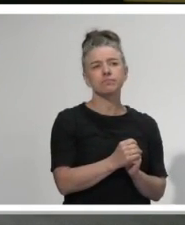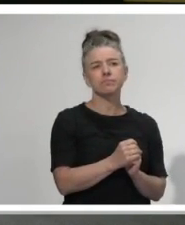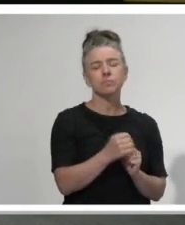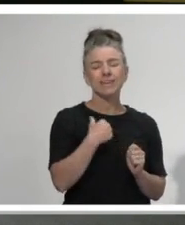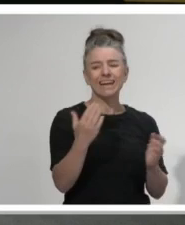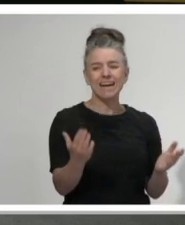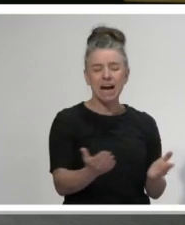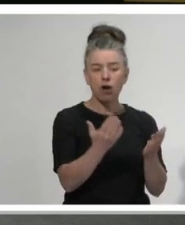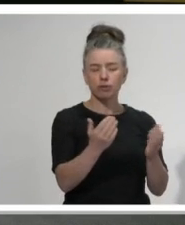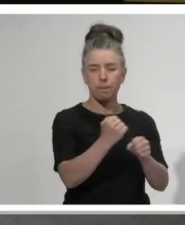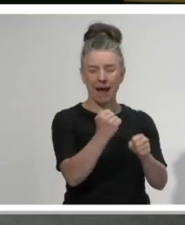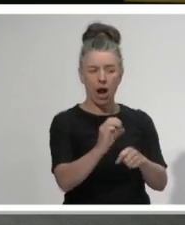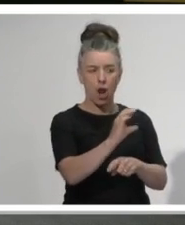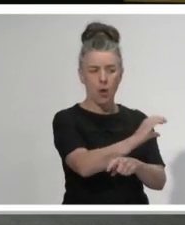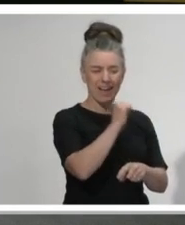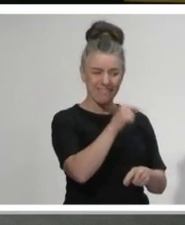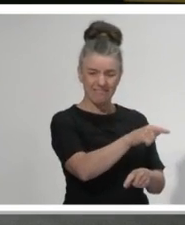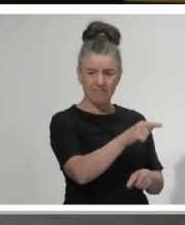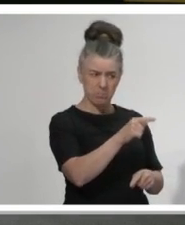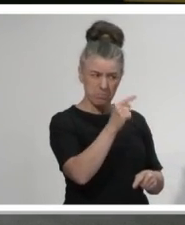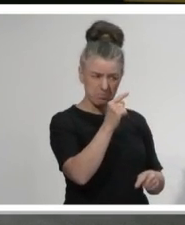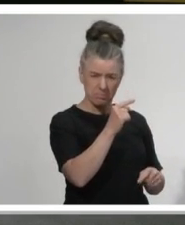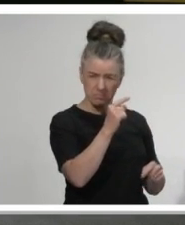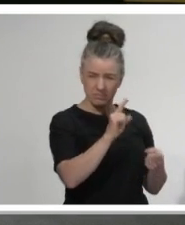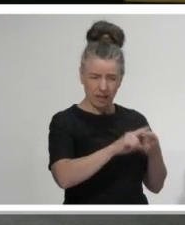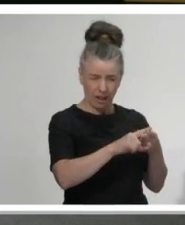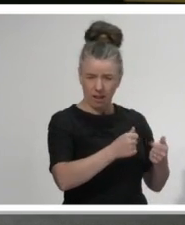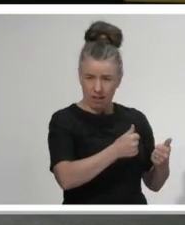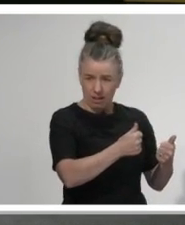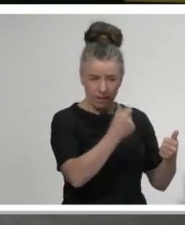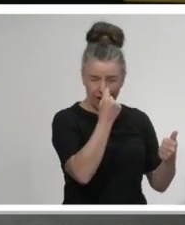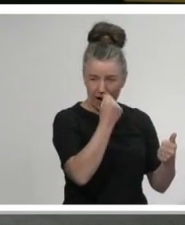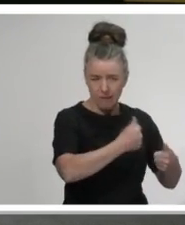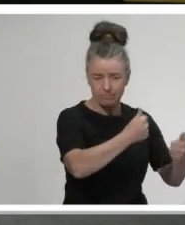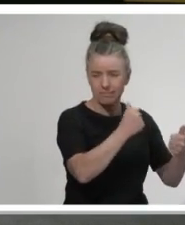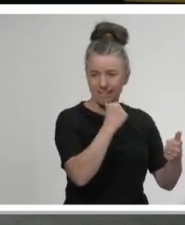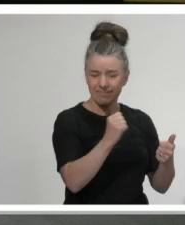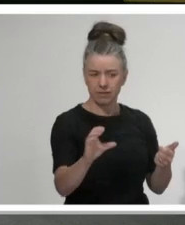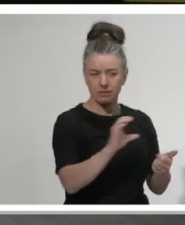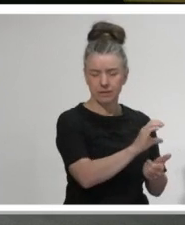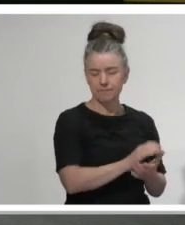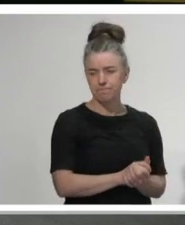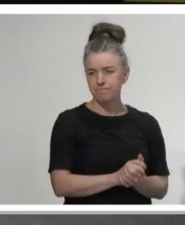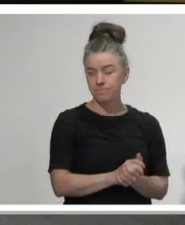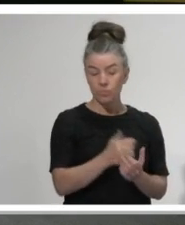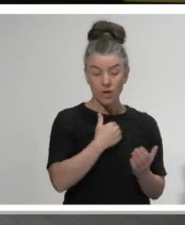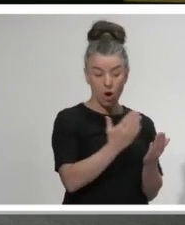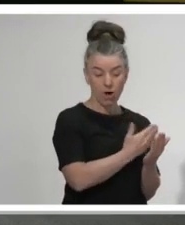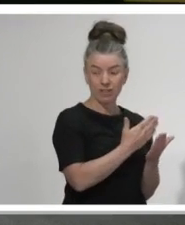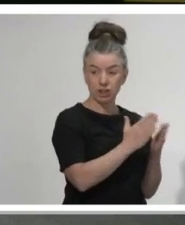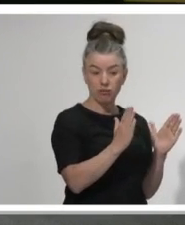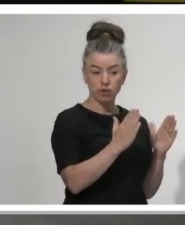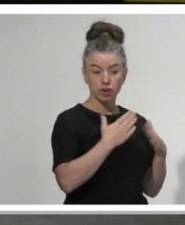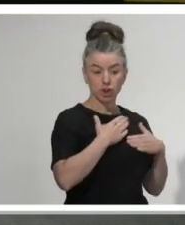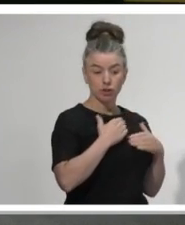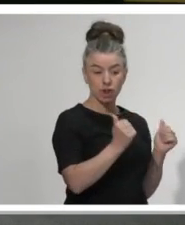long as they were still viable. In terms of what they will now do, that we've removed the requirement for the General Security Agreement, it will still be up to